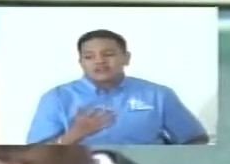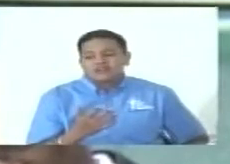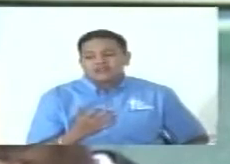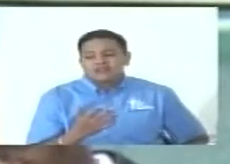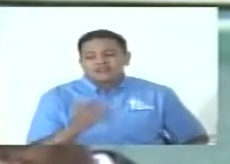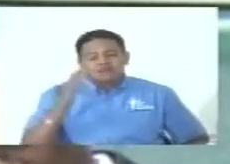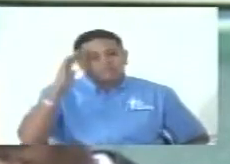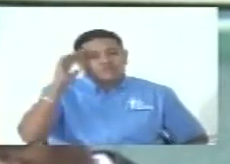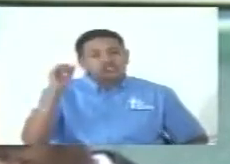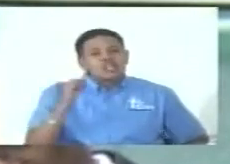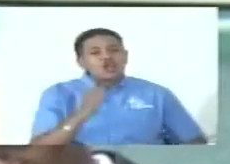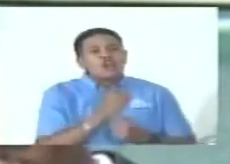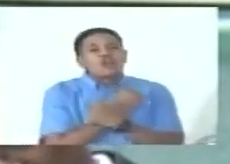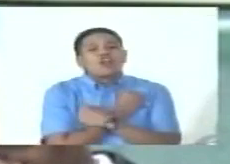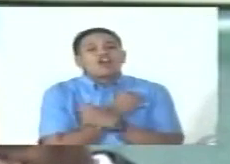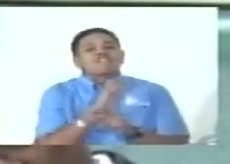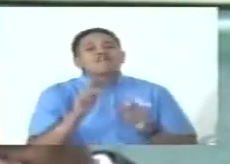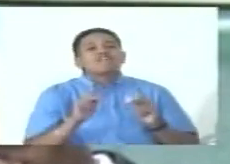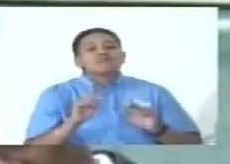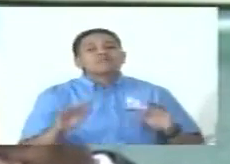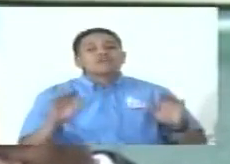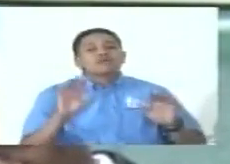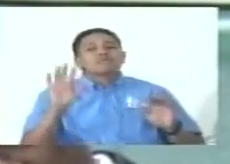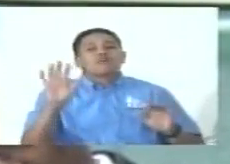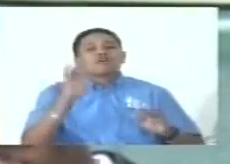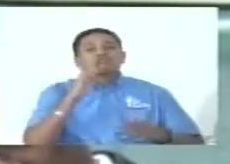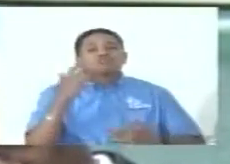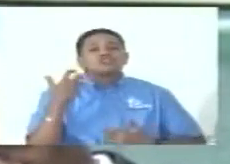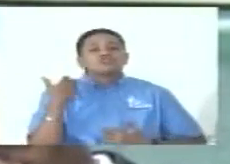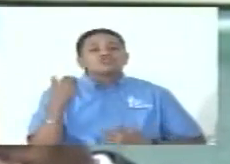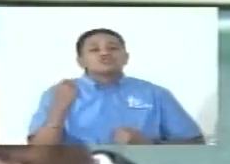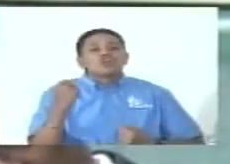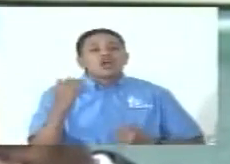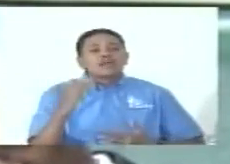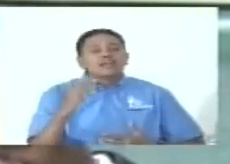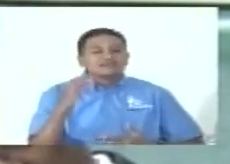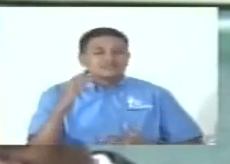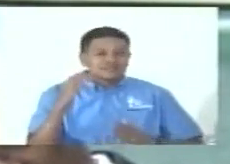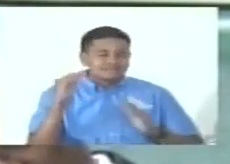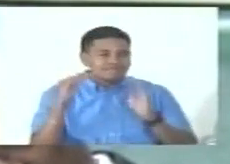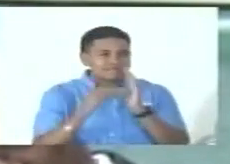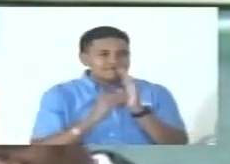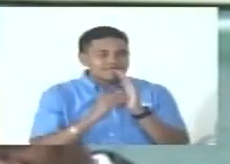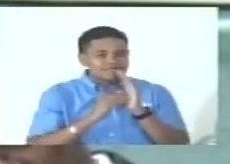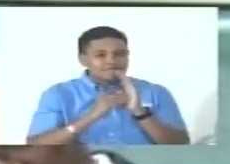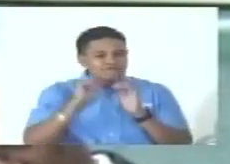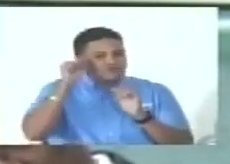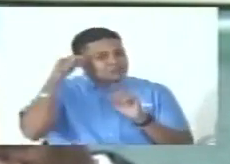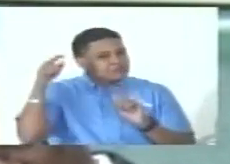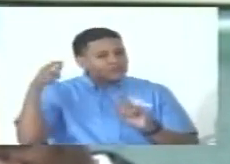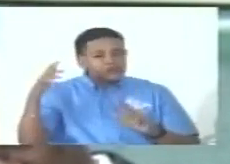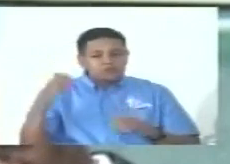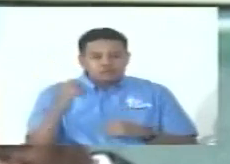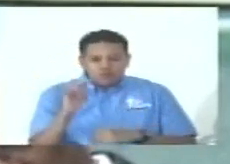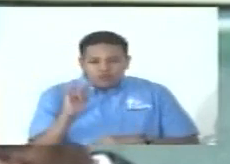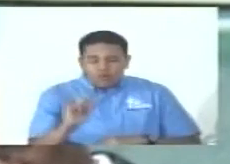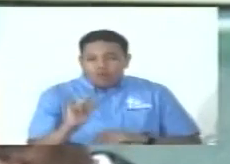love of the people is our strongest legacy. And I do believe,